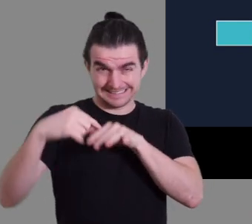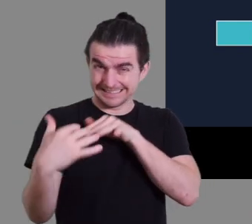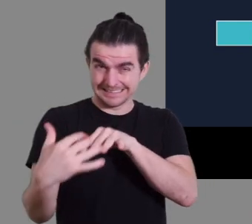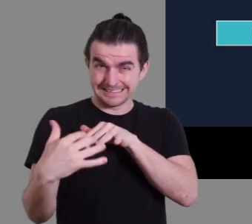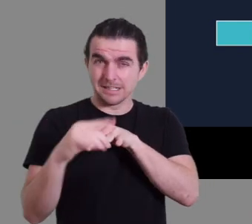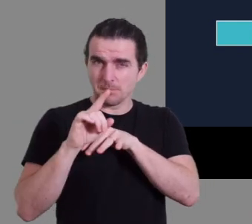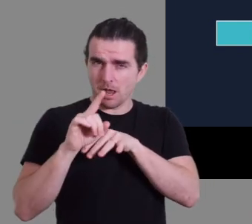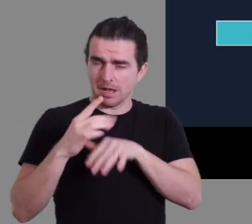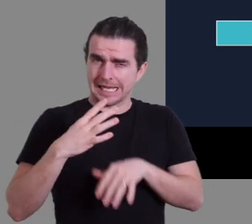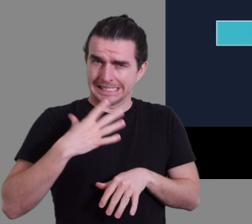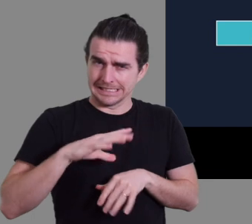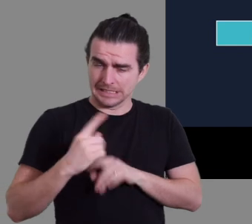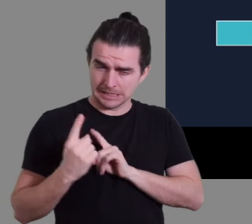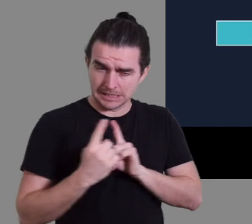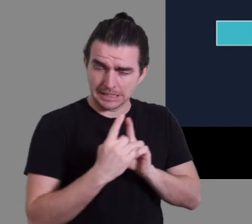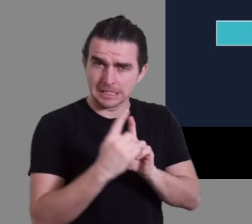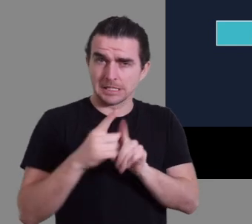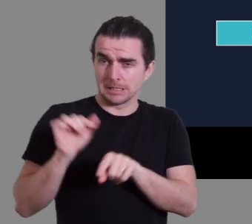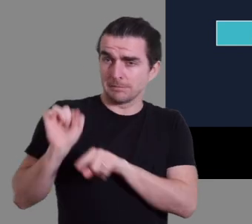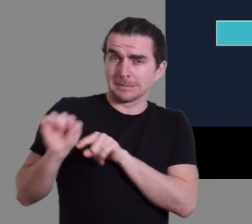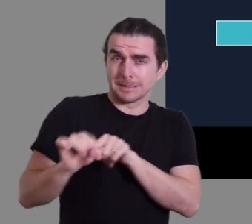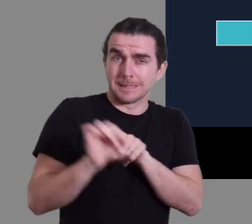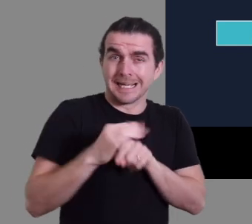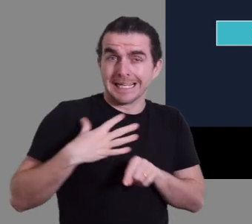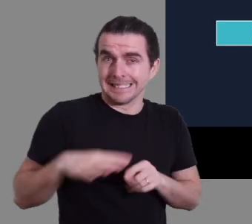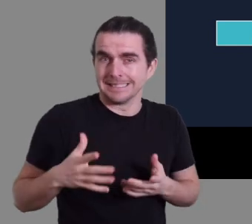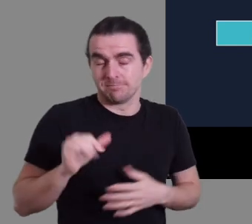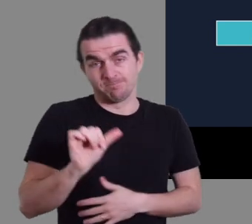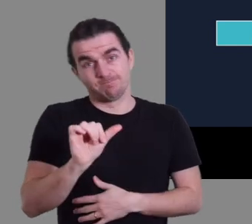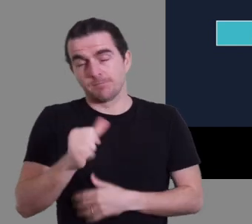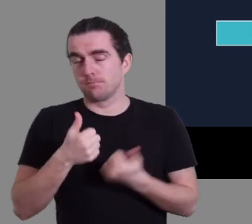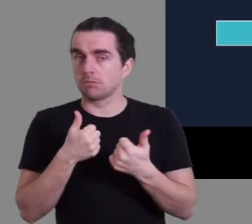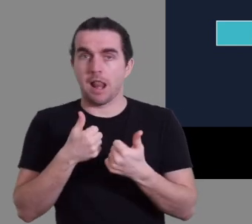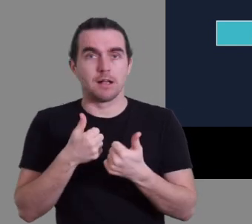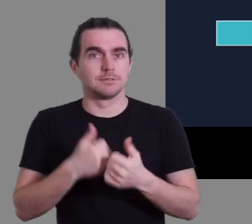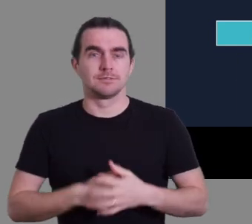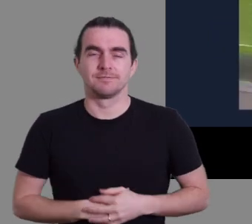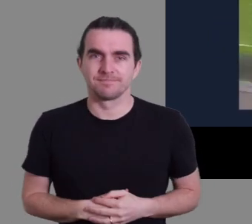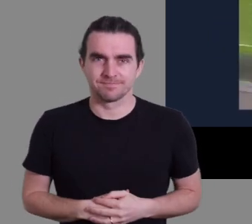players who've got to win their own personal duel. Brilliant.